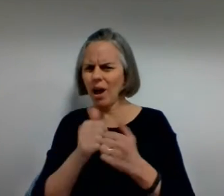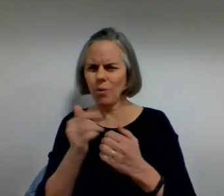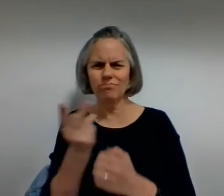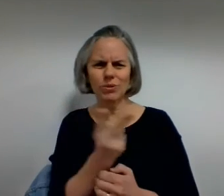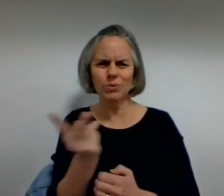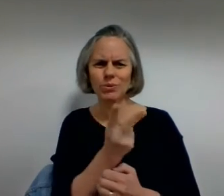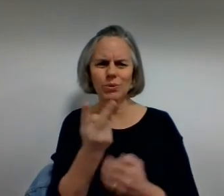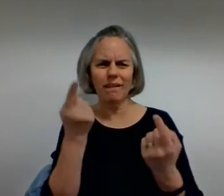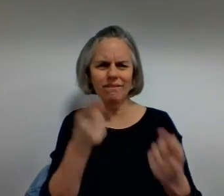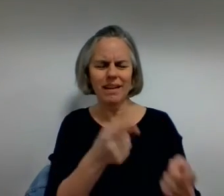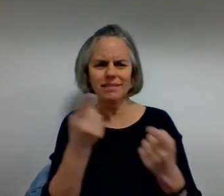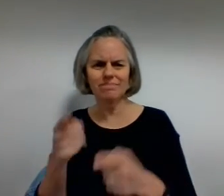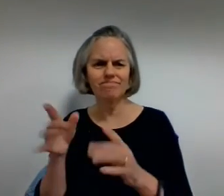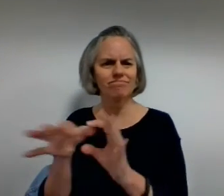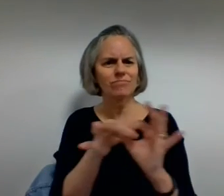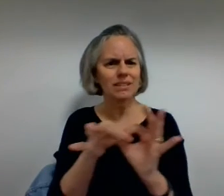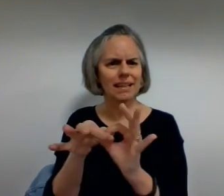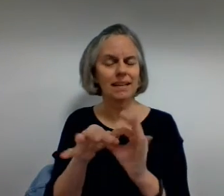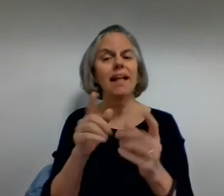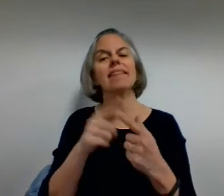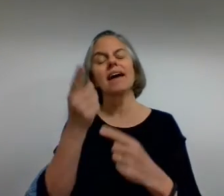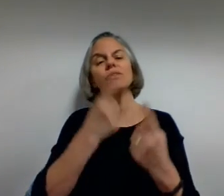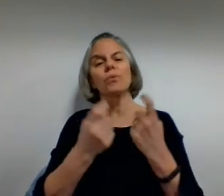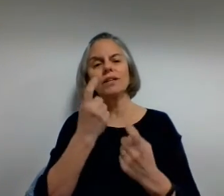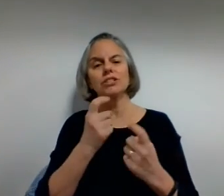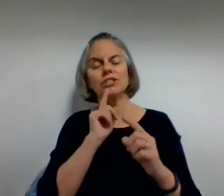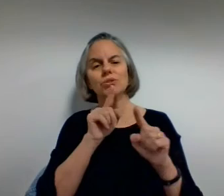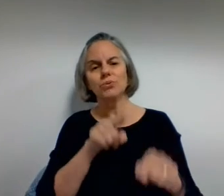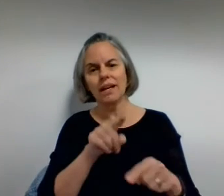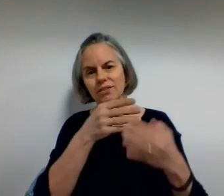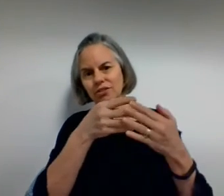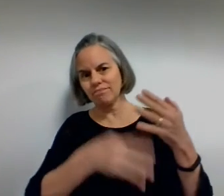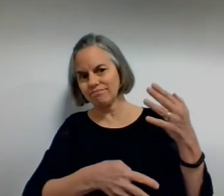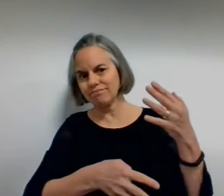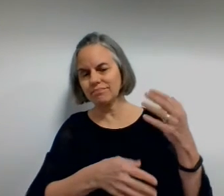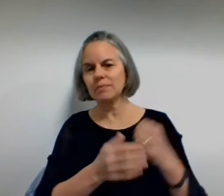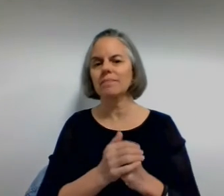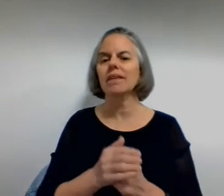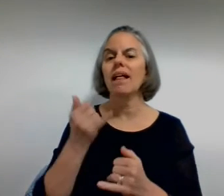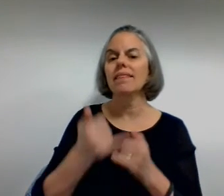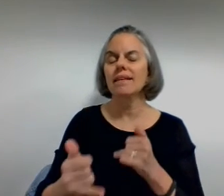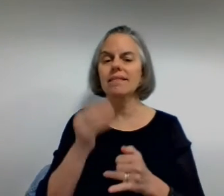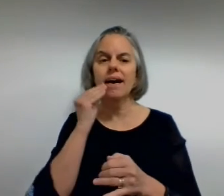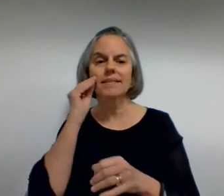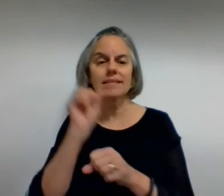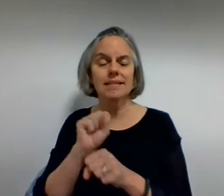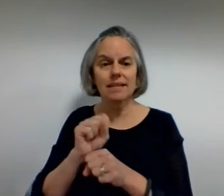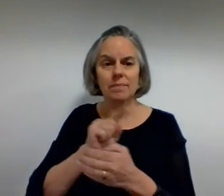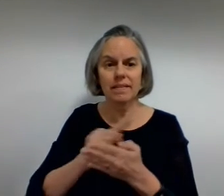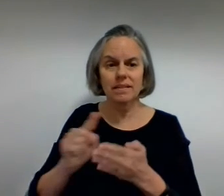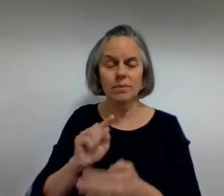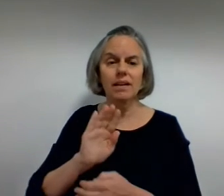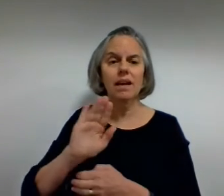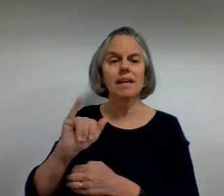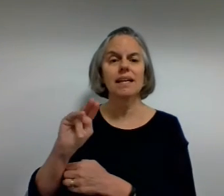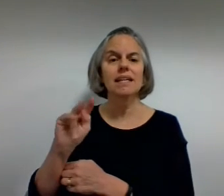another. Okay, and then some questions for you to answer down below. The last assignment for you to do this week